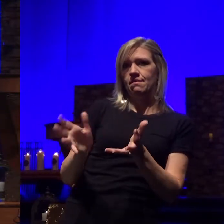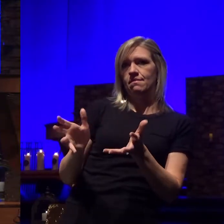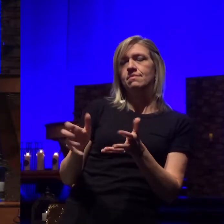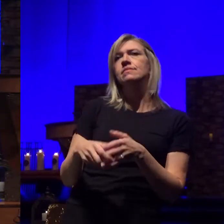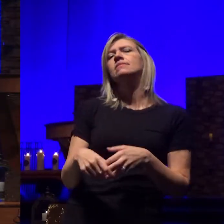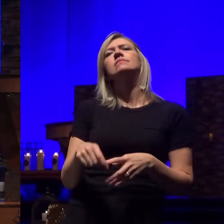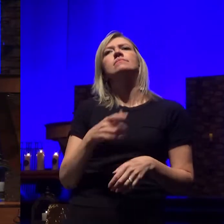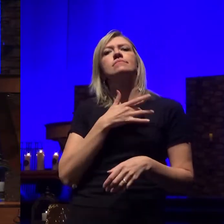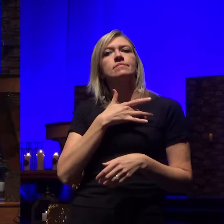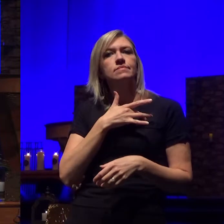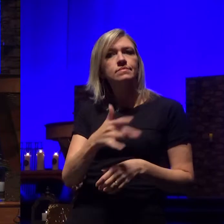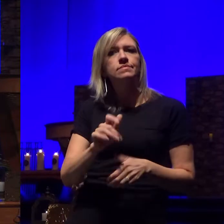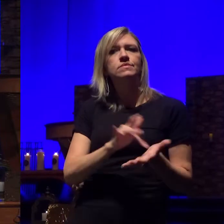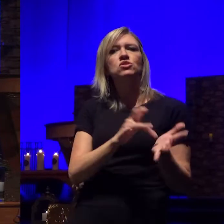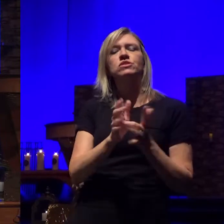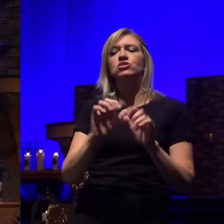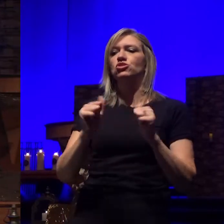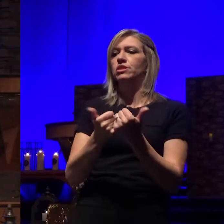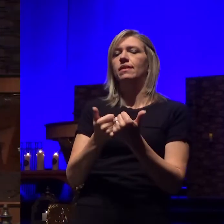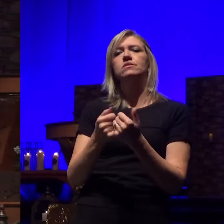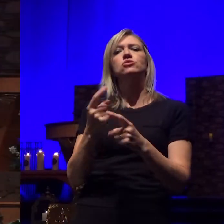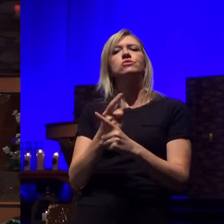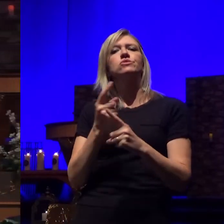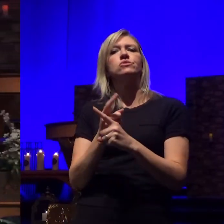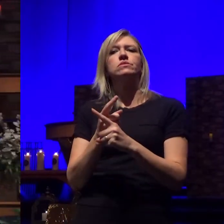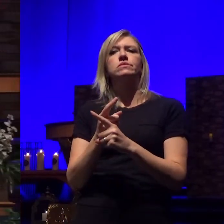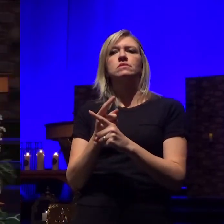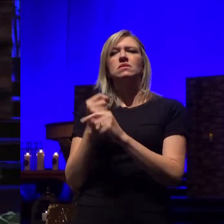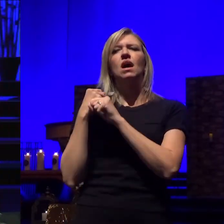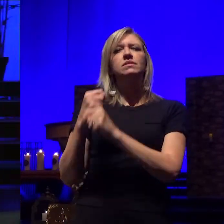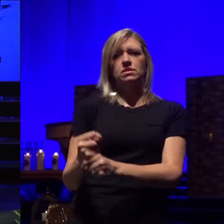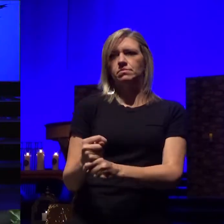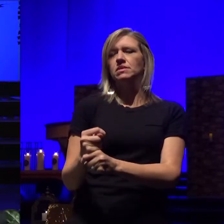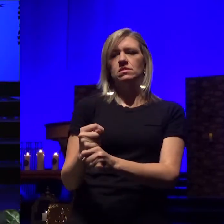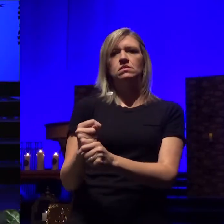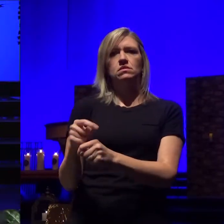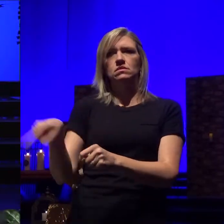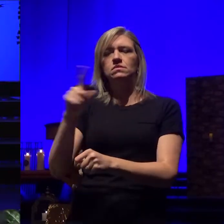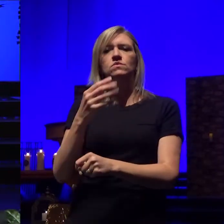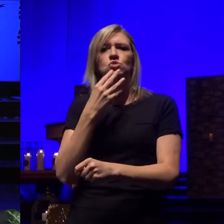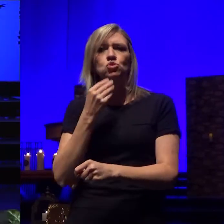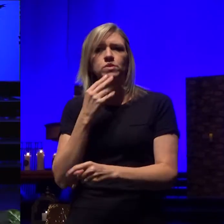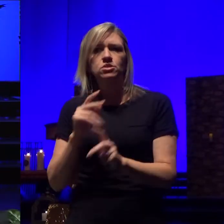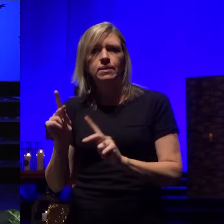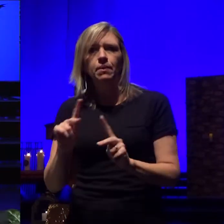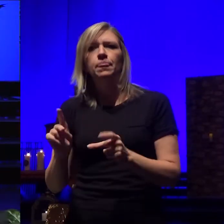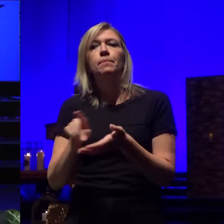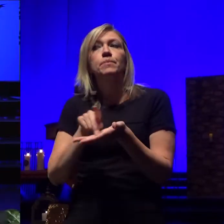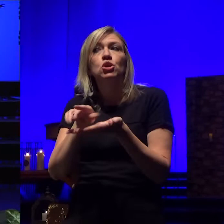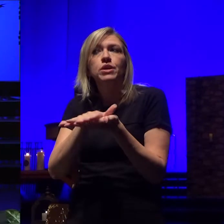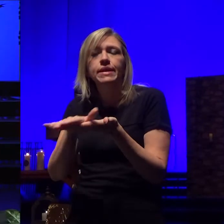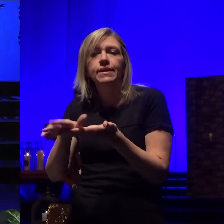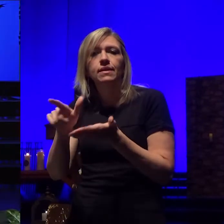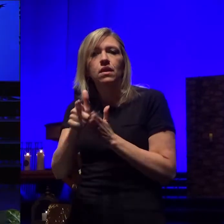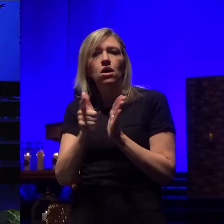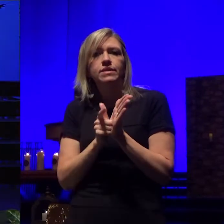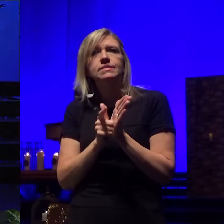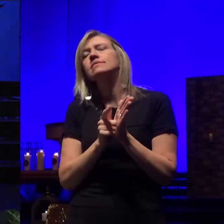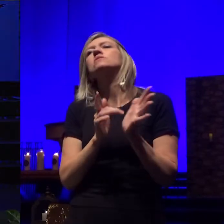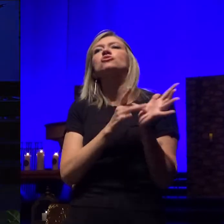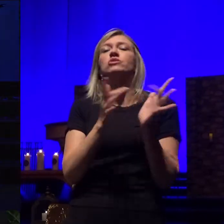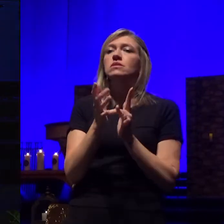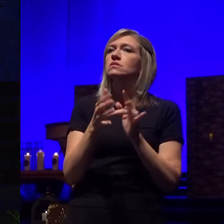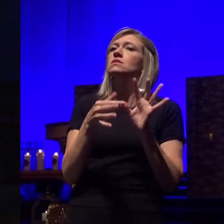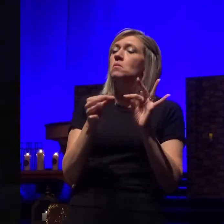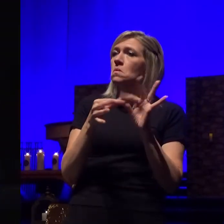by challenging regular customs of the Jewish people. Jesus was Jewish, that he was sharing with, the purity laws. And Jesus would say that